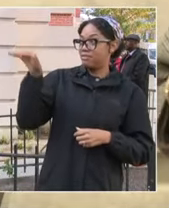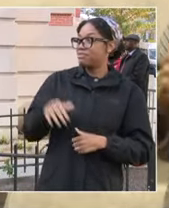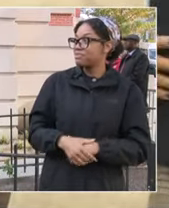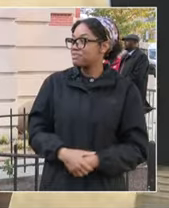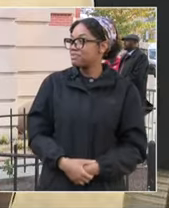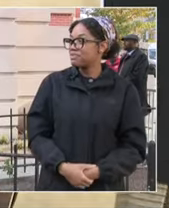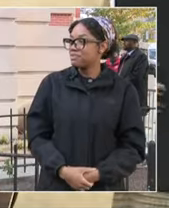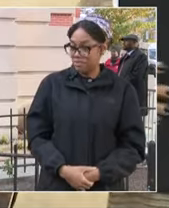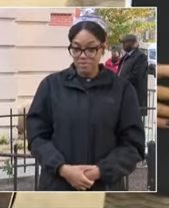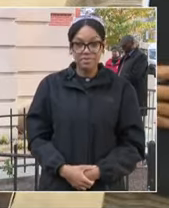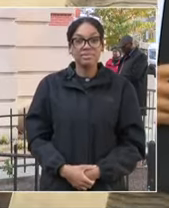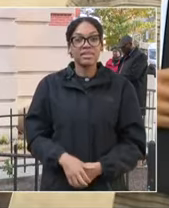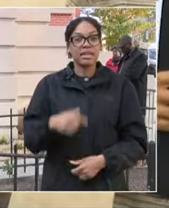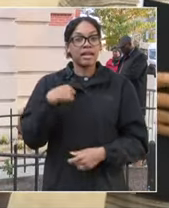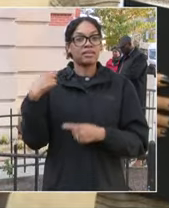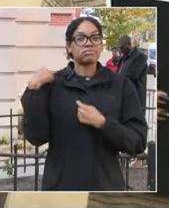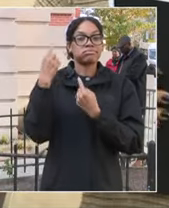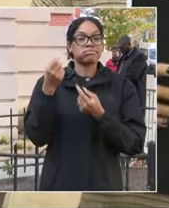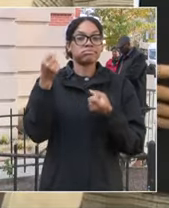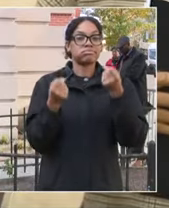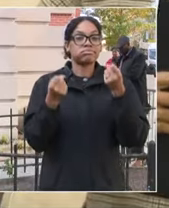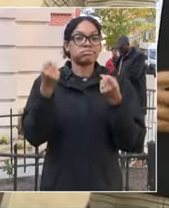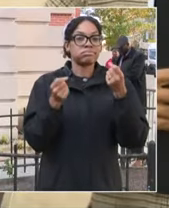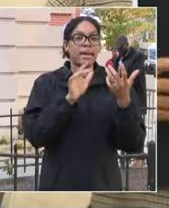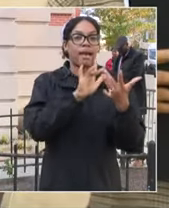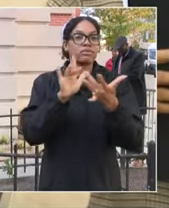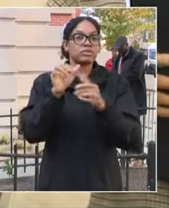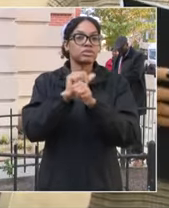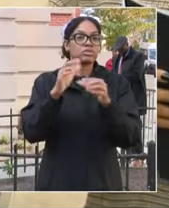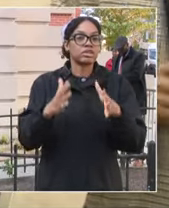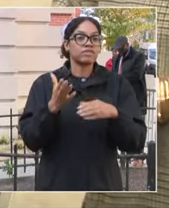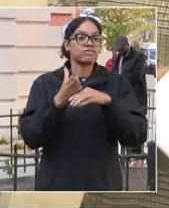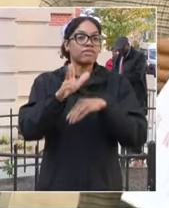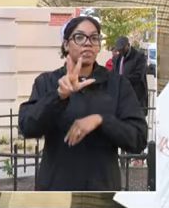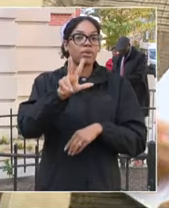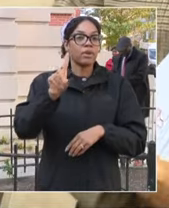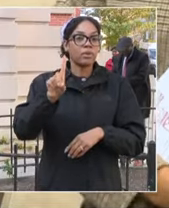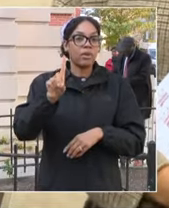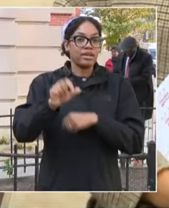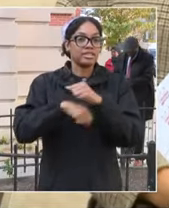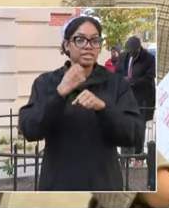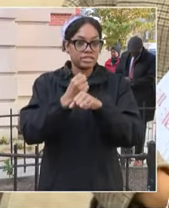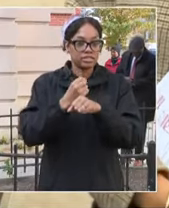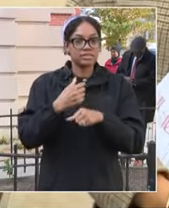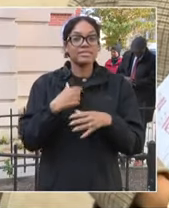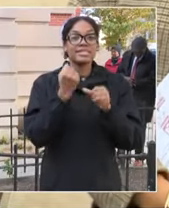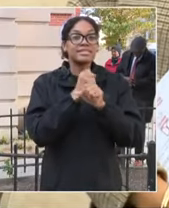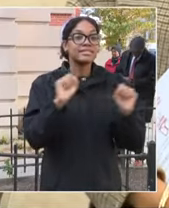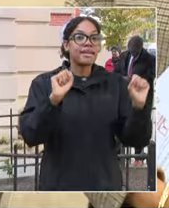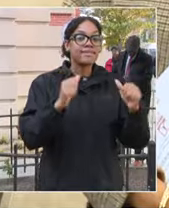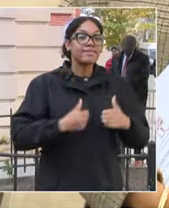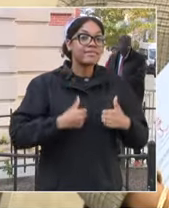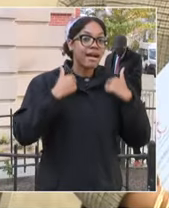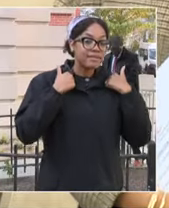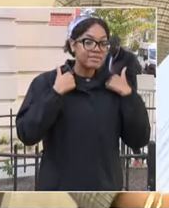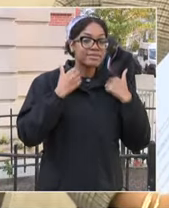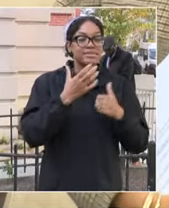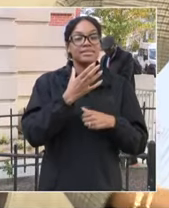I've been a driver and outreach worker for 31 years, saving lives and helping people every day.